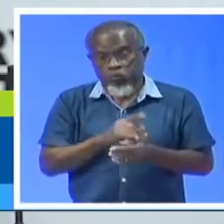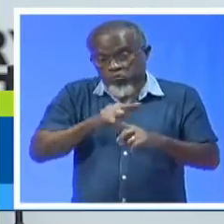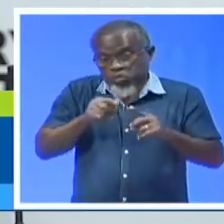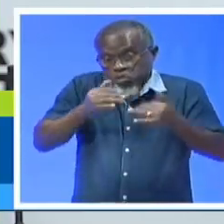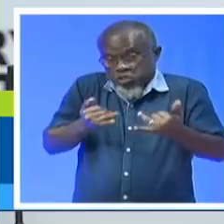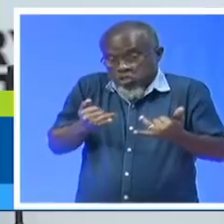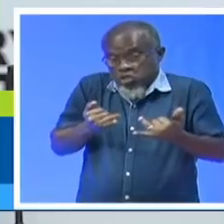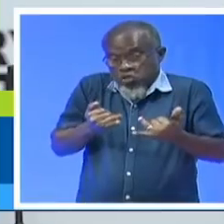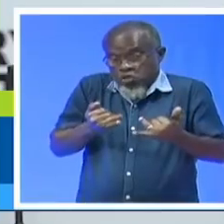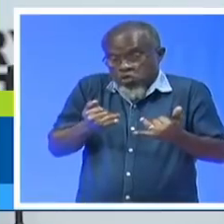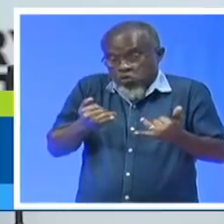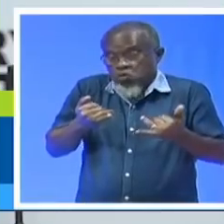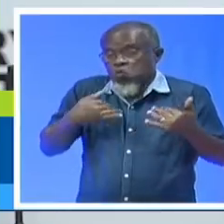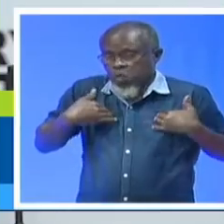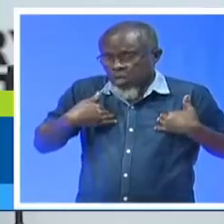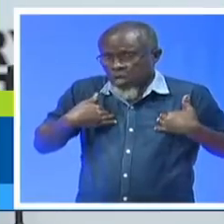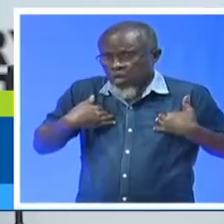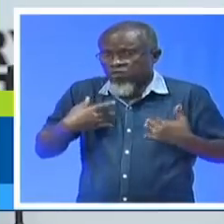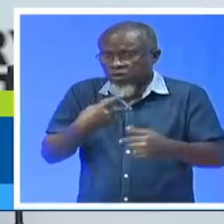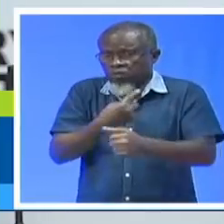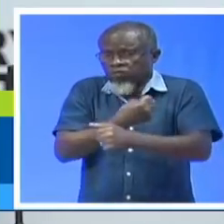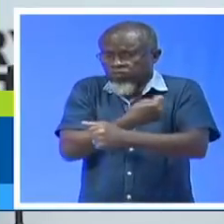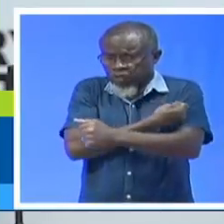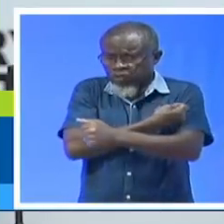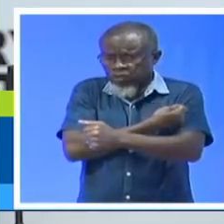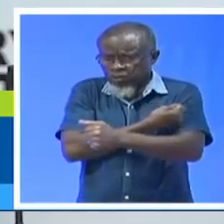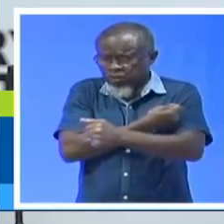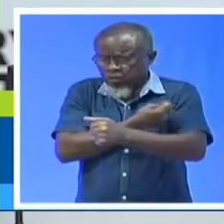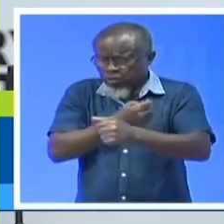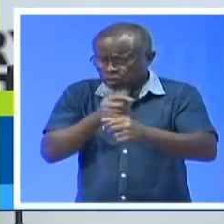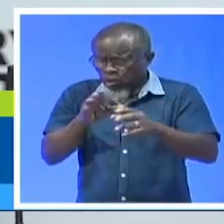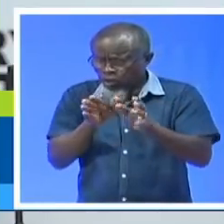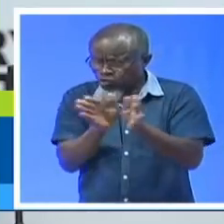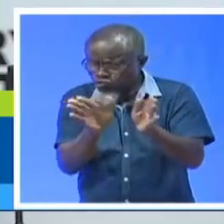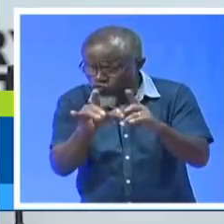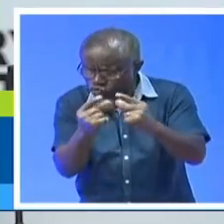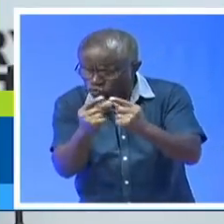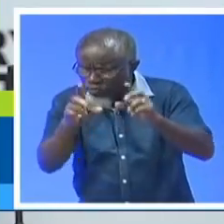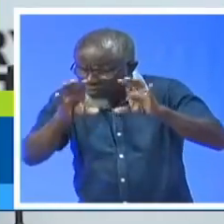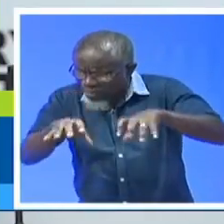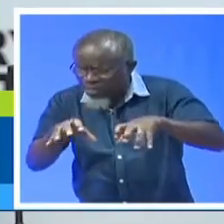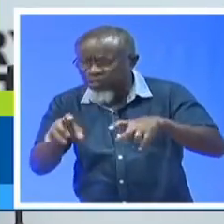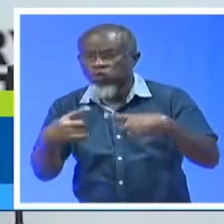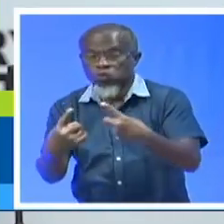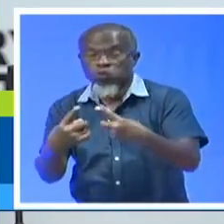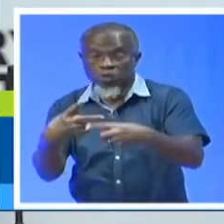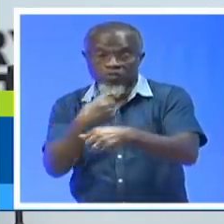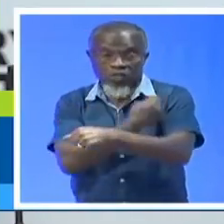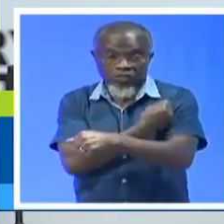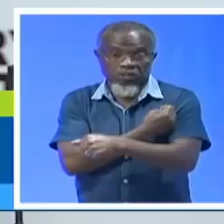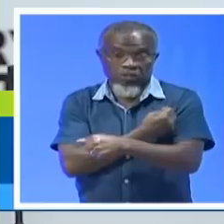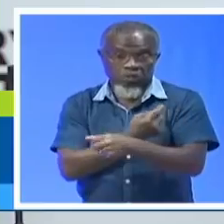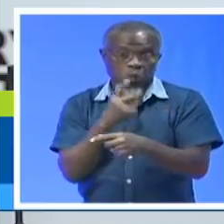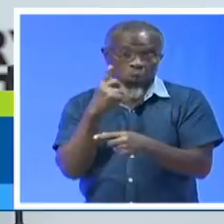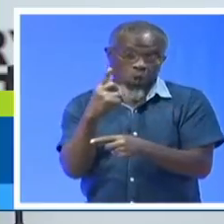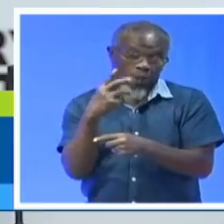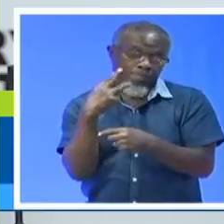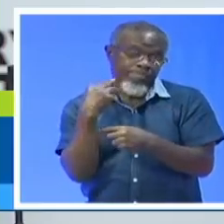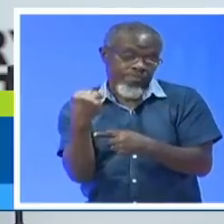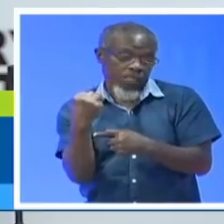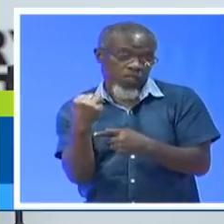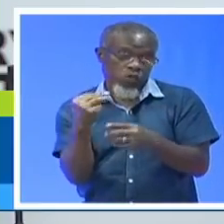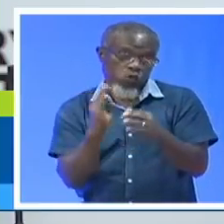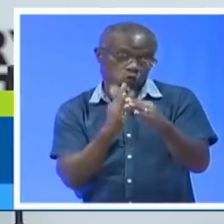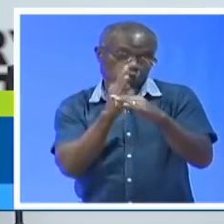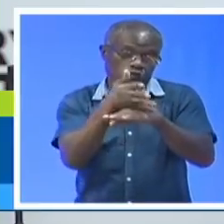we have a vaccinatable population of 1.1 million. 1 million over the age of 18